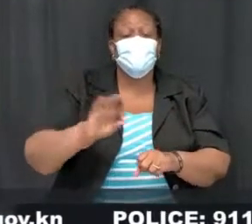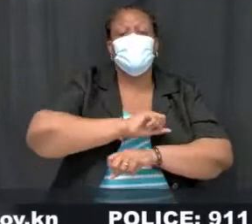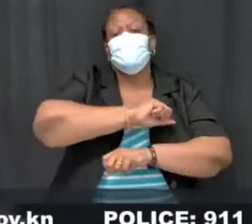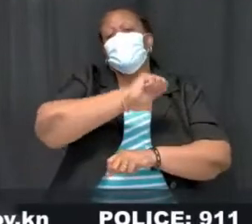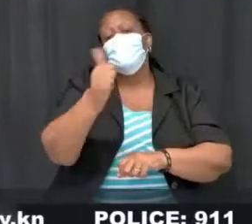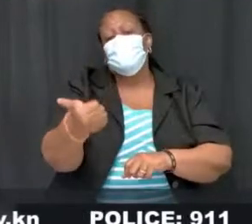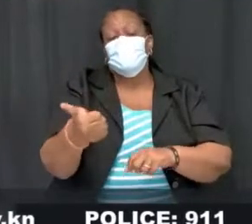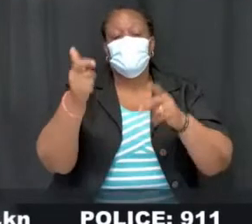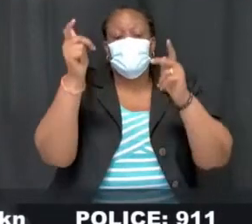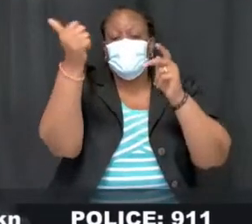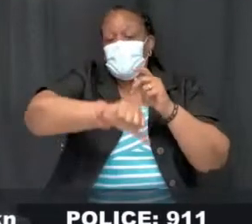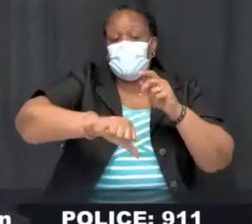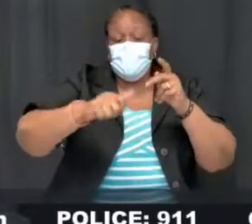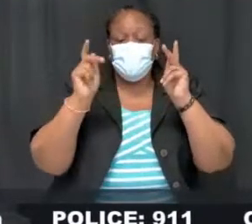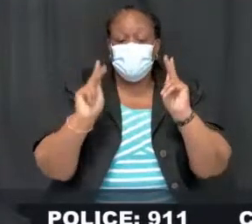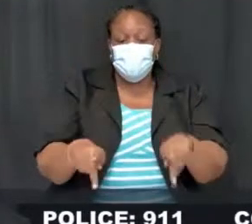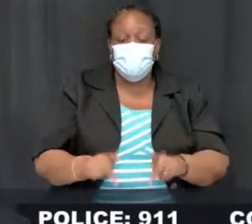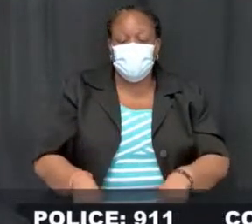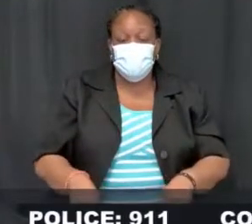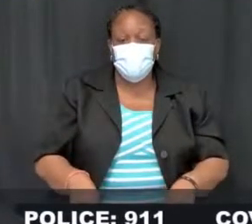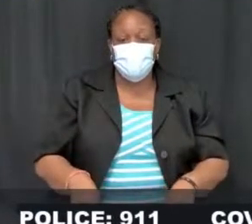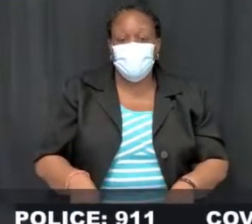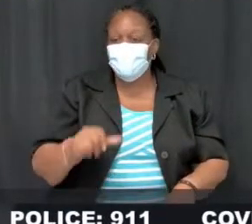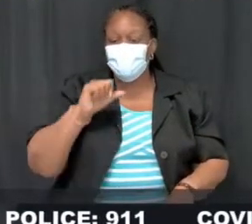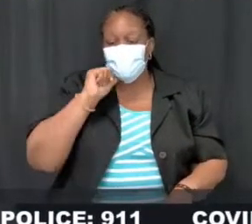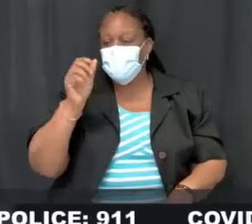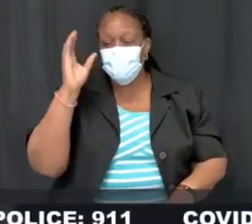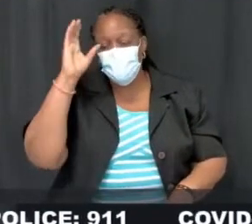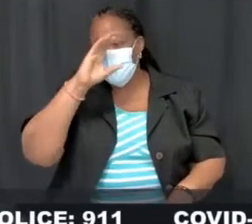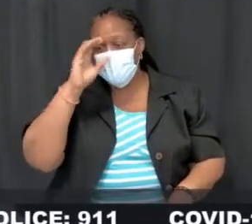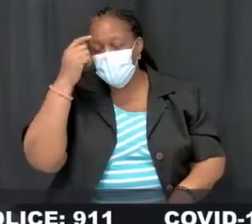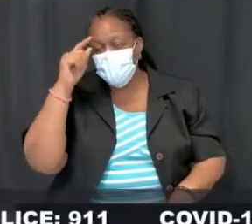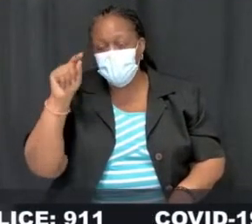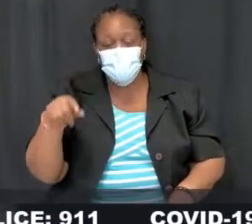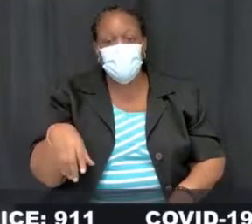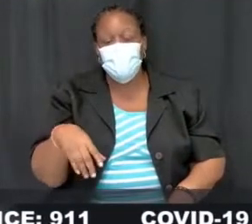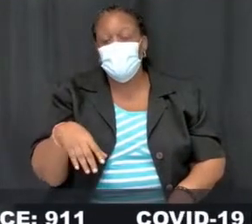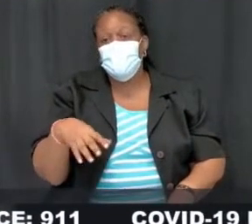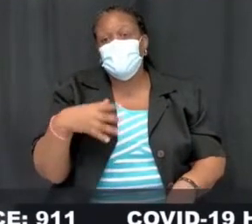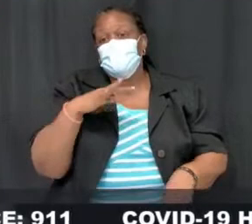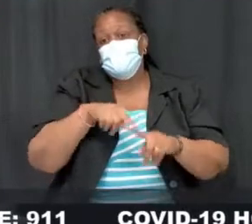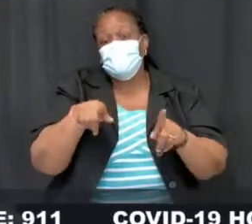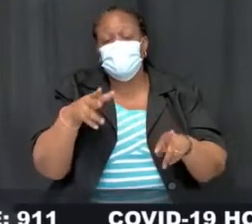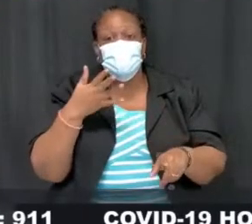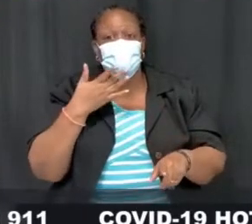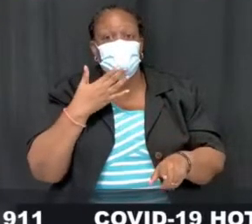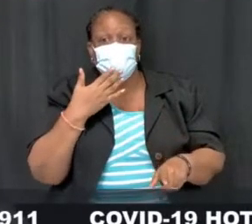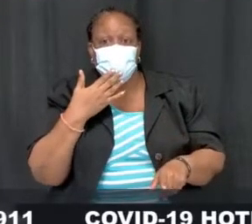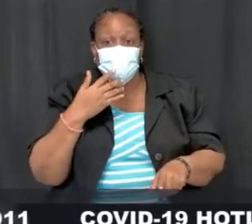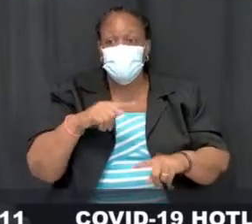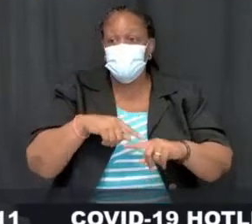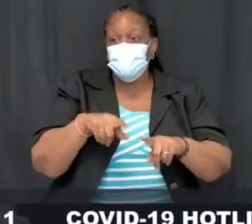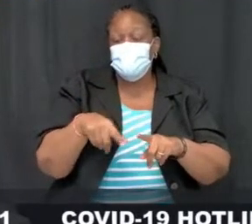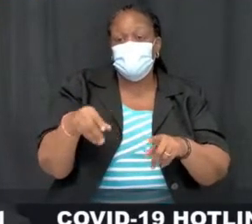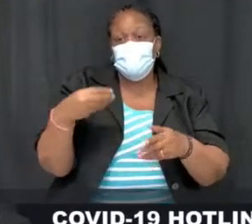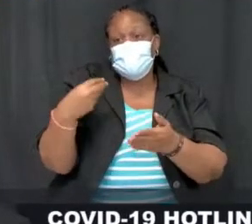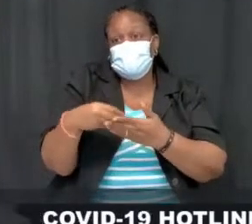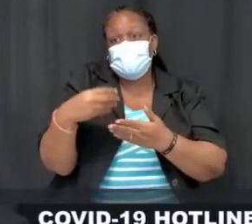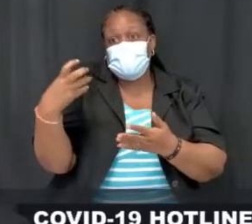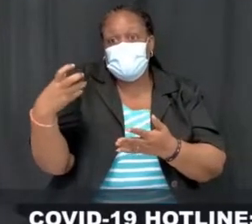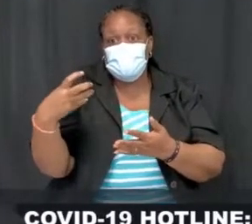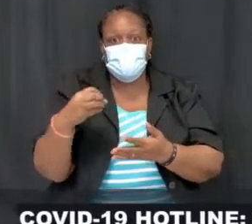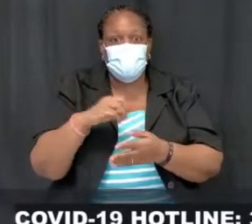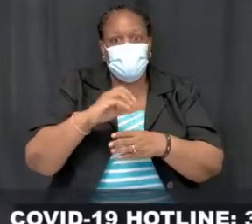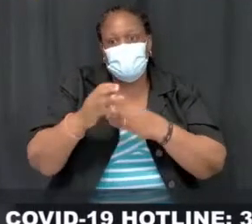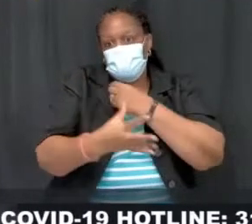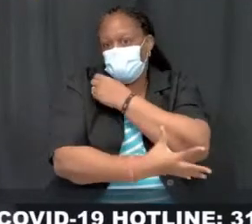In May, about 3 months ago, we only had about 10 or 15% of persons who were